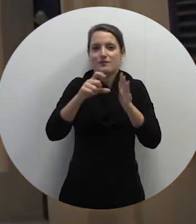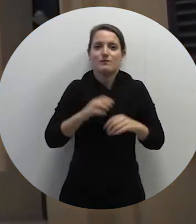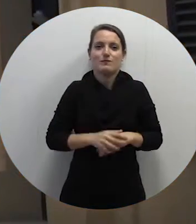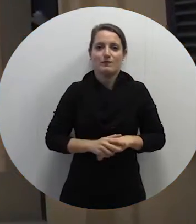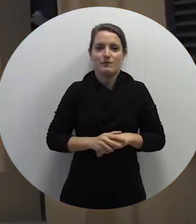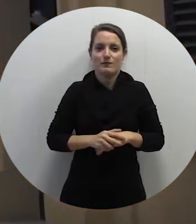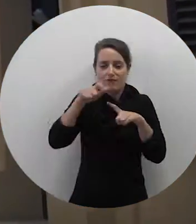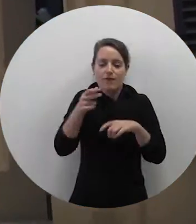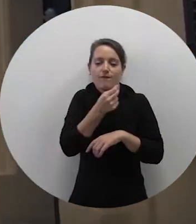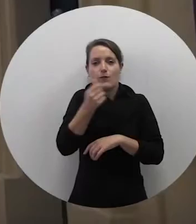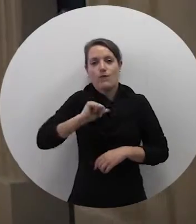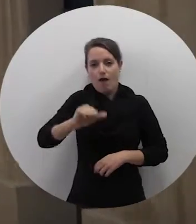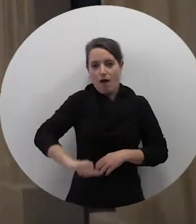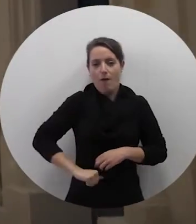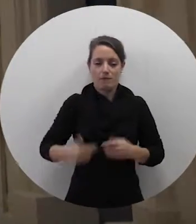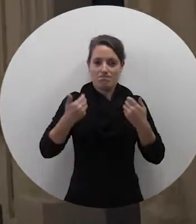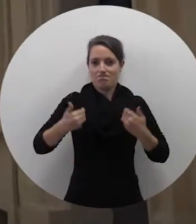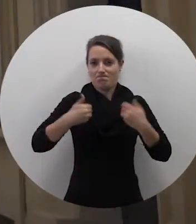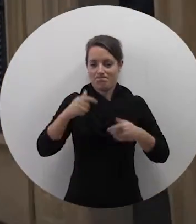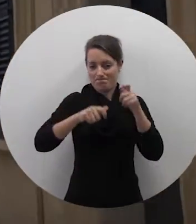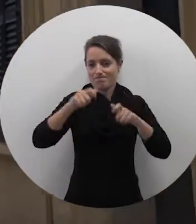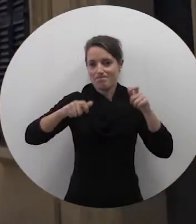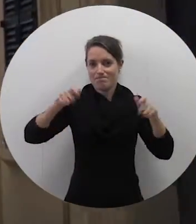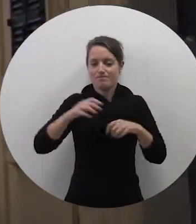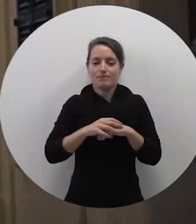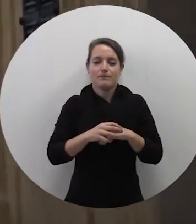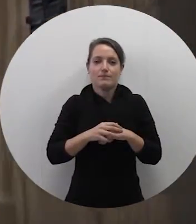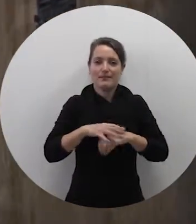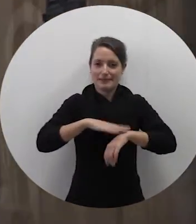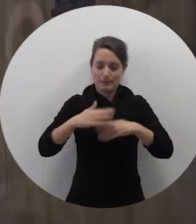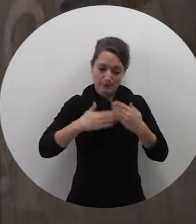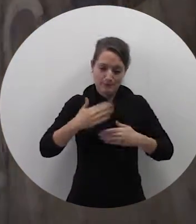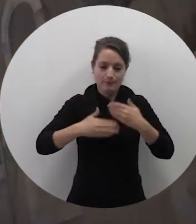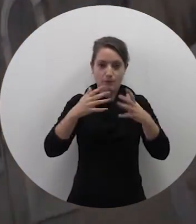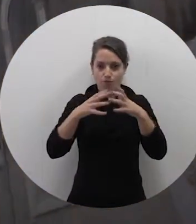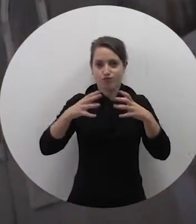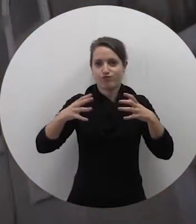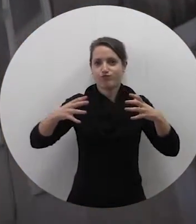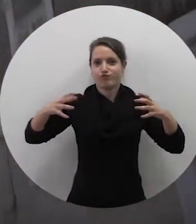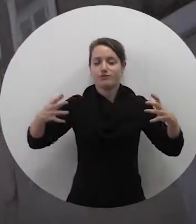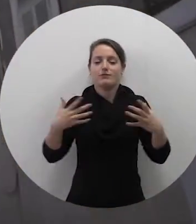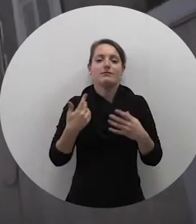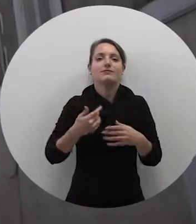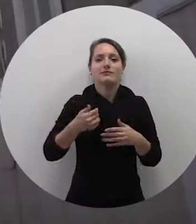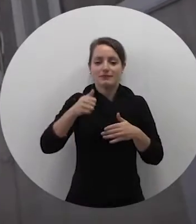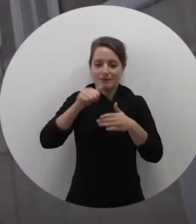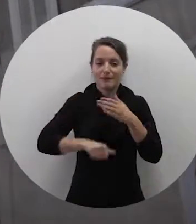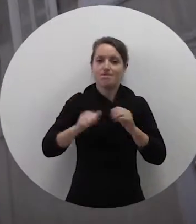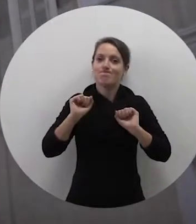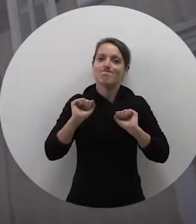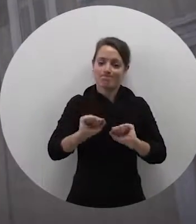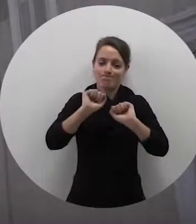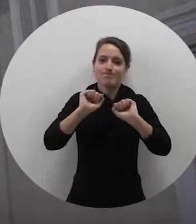Balzan. Balzan started out as a very small rural community made up of a few farms and country dwellings for the